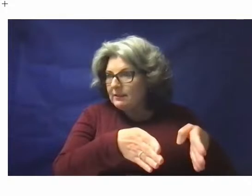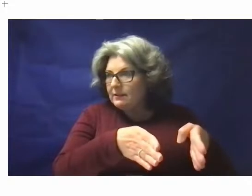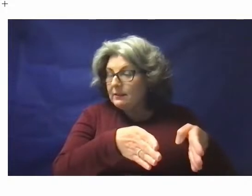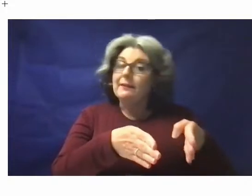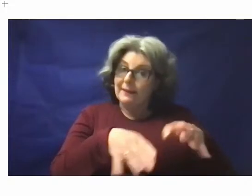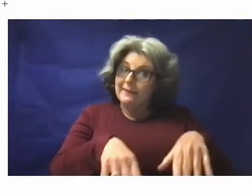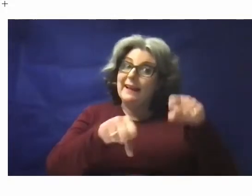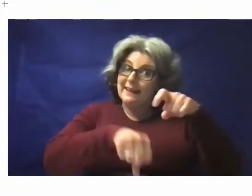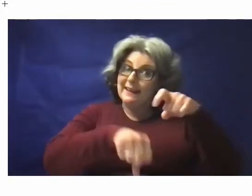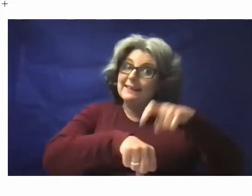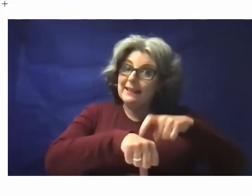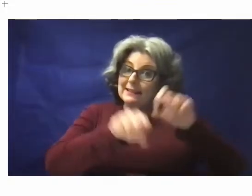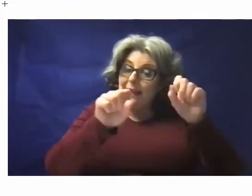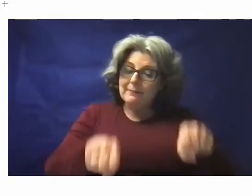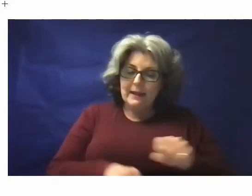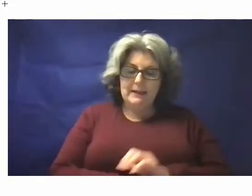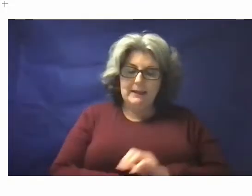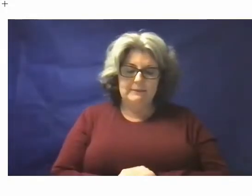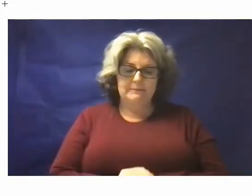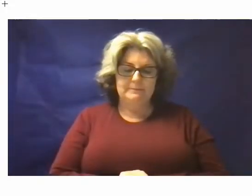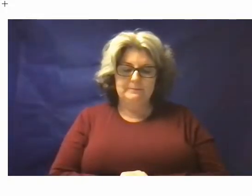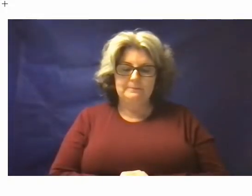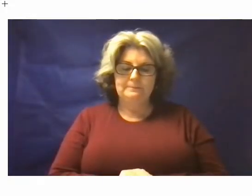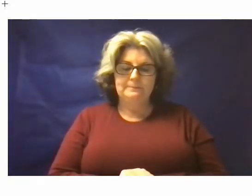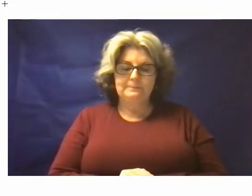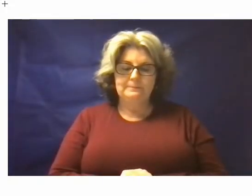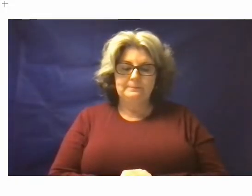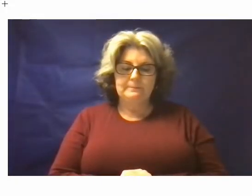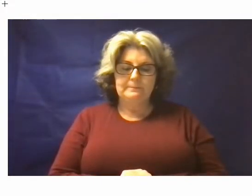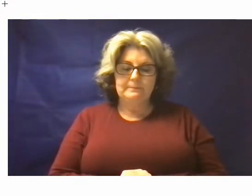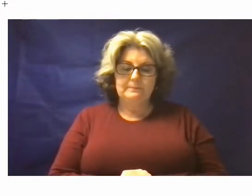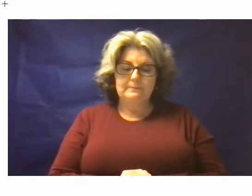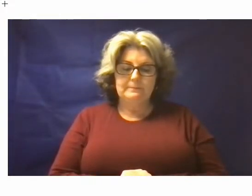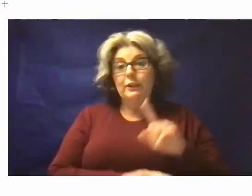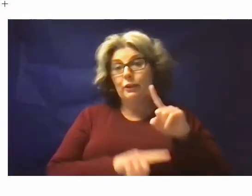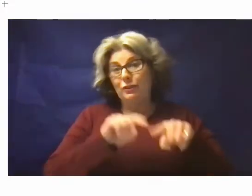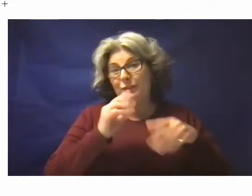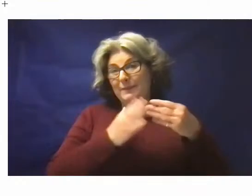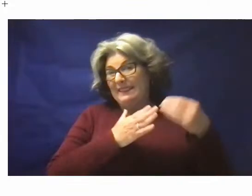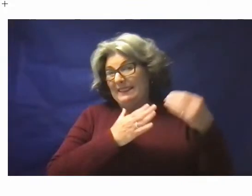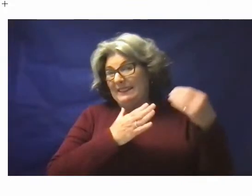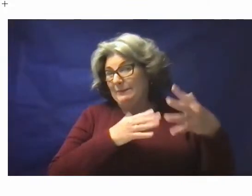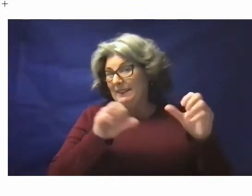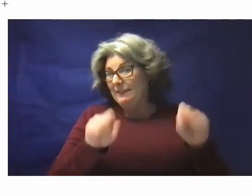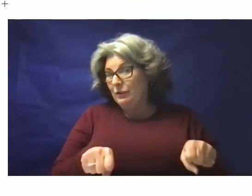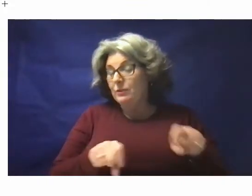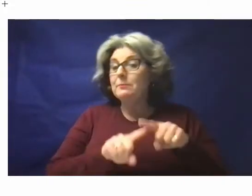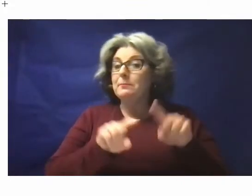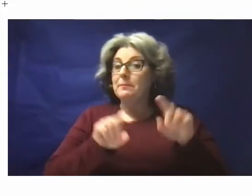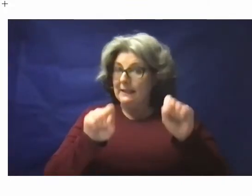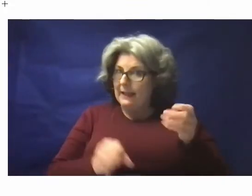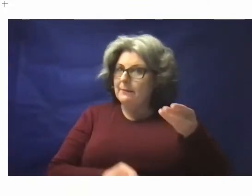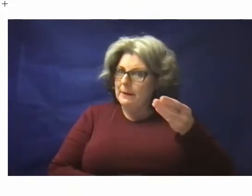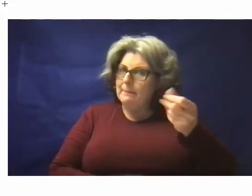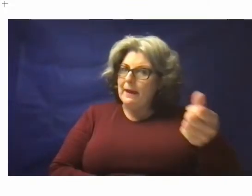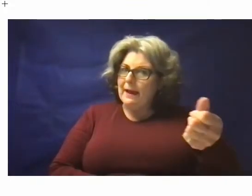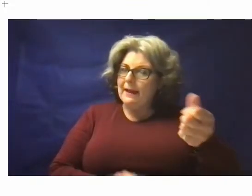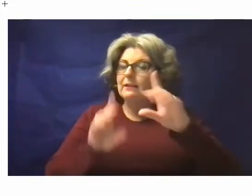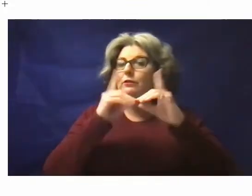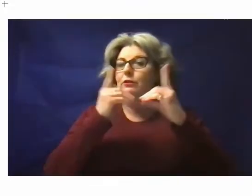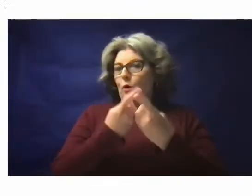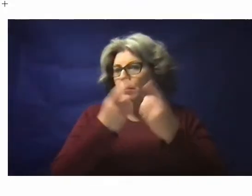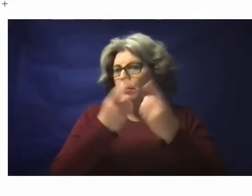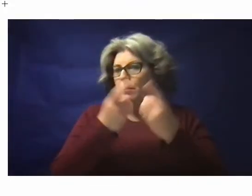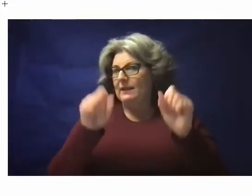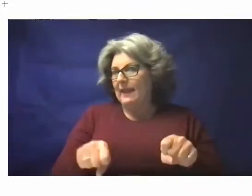time, and it could be costly, but it can be paid by the department for you to go through